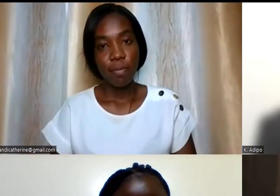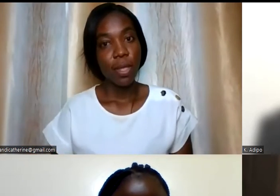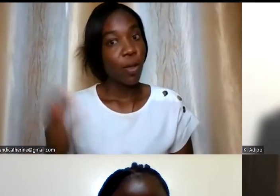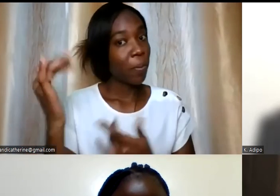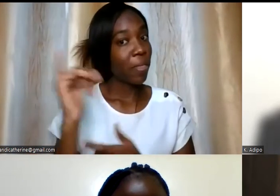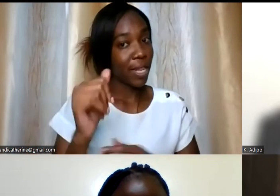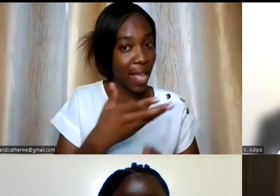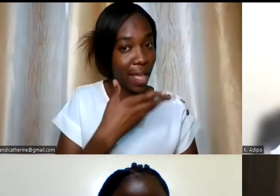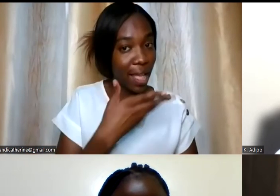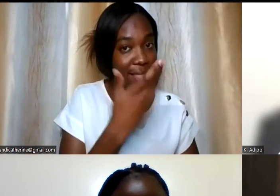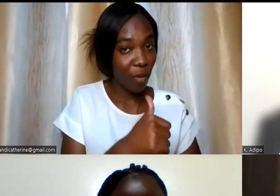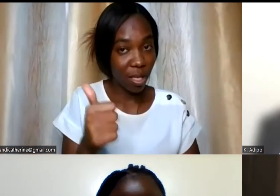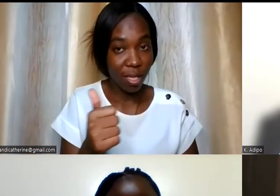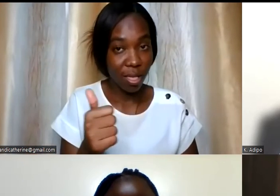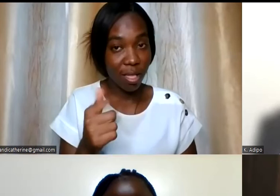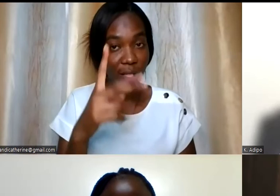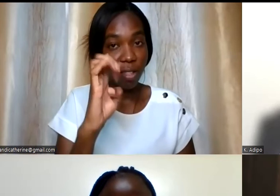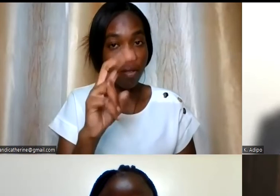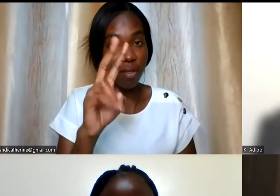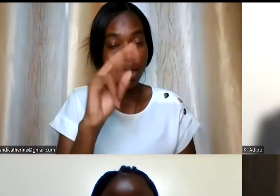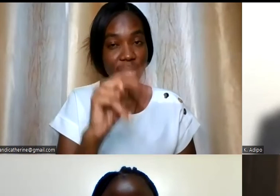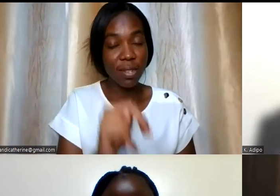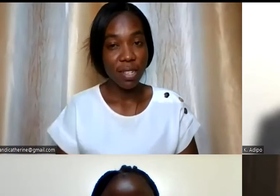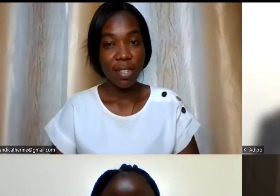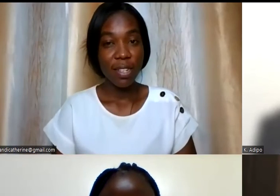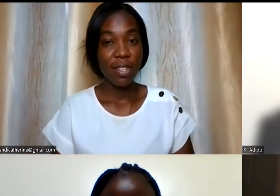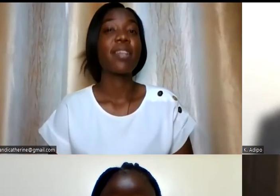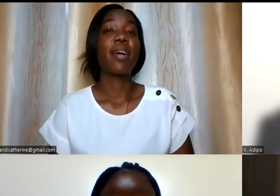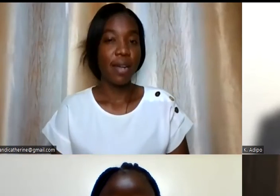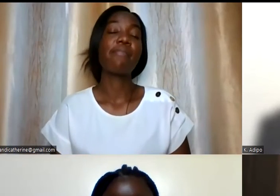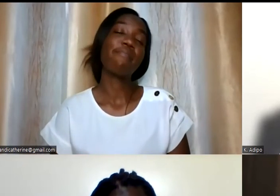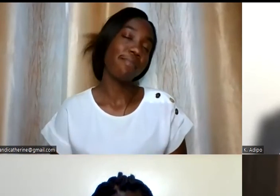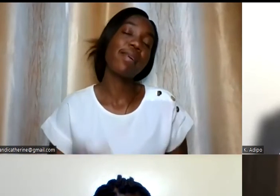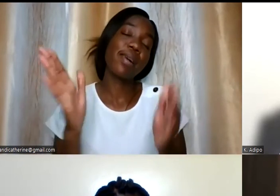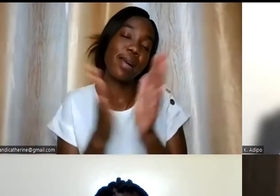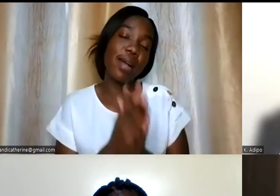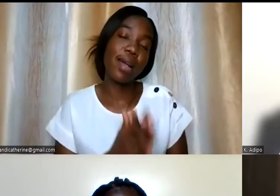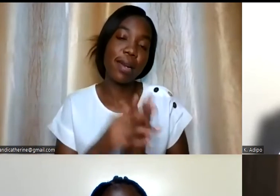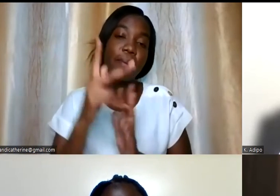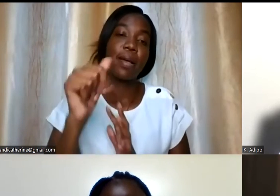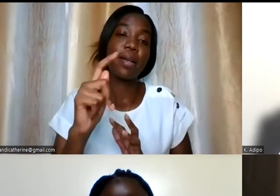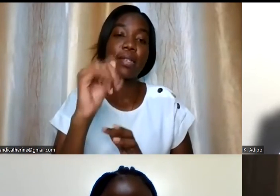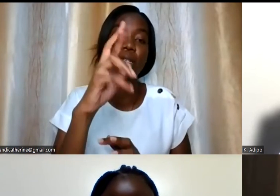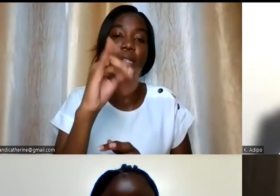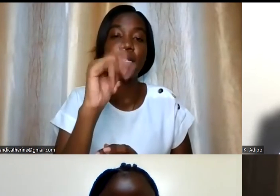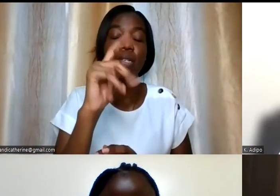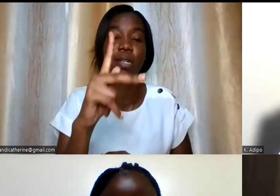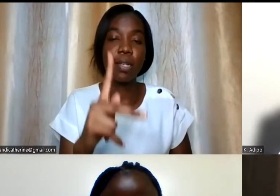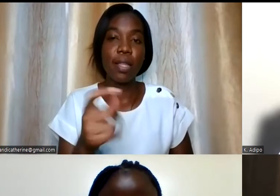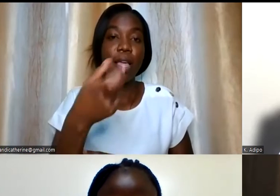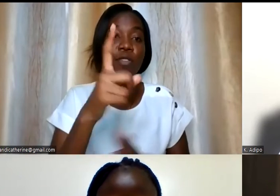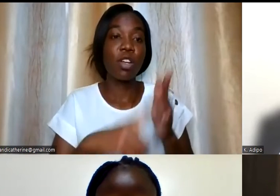it, Kevin. Definitely. And Patrick Obita is just adding to what you've